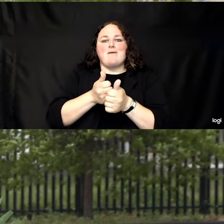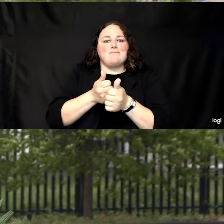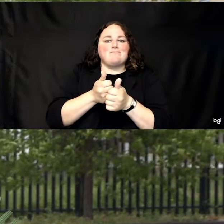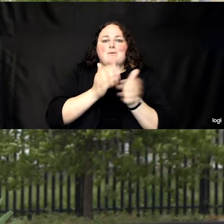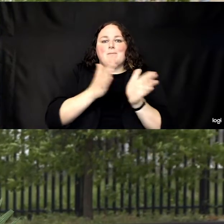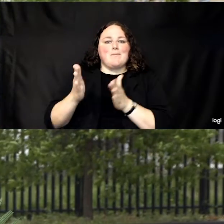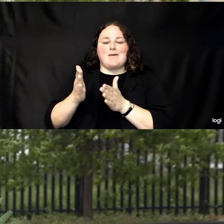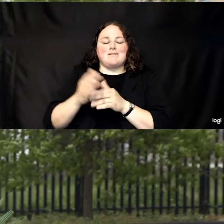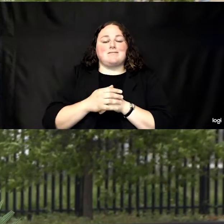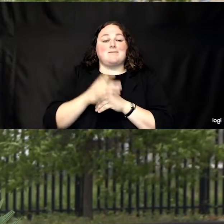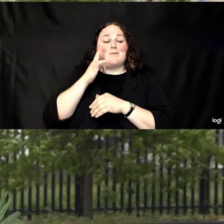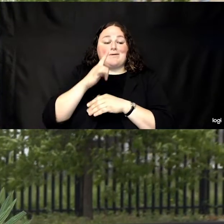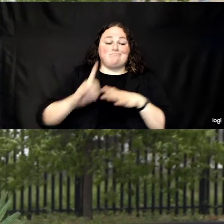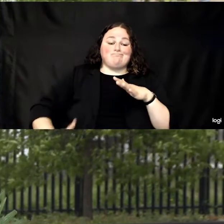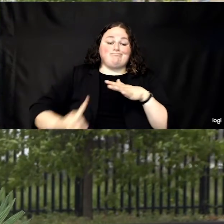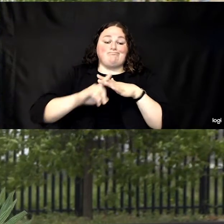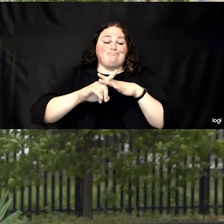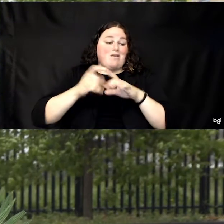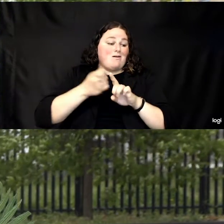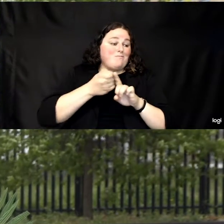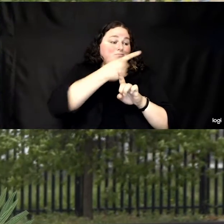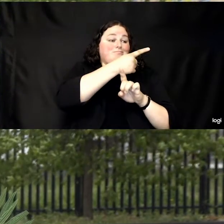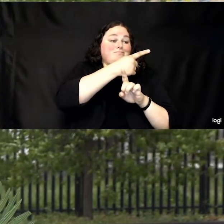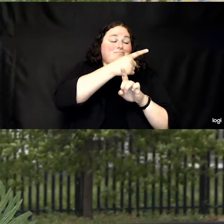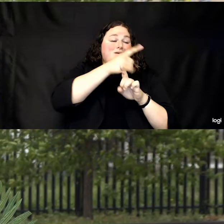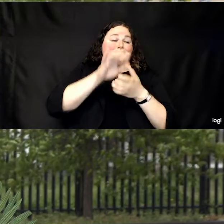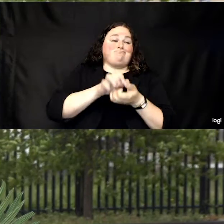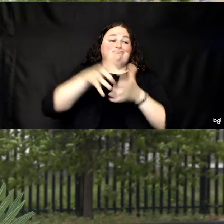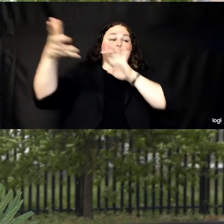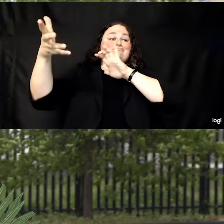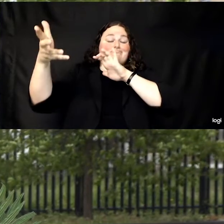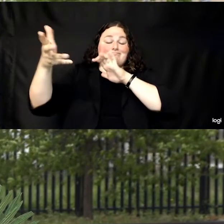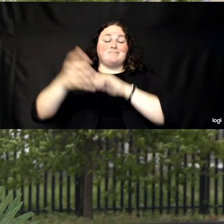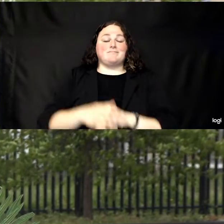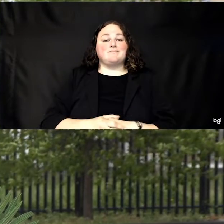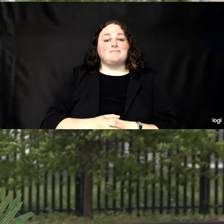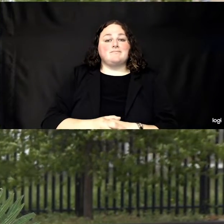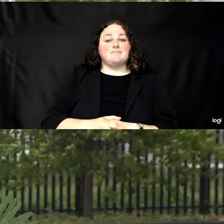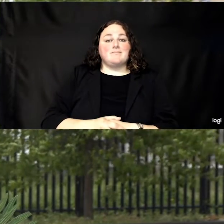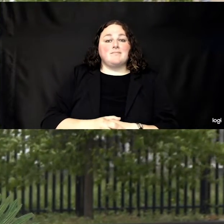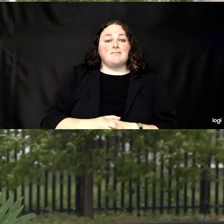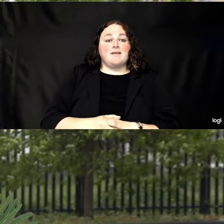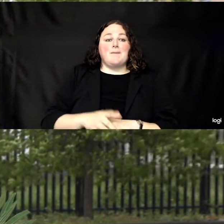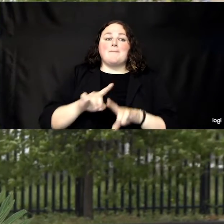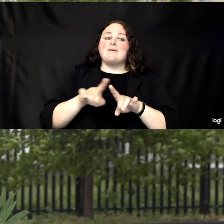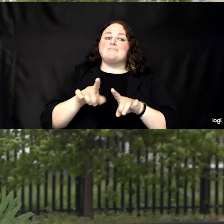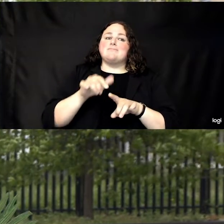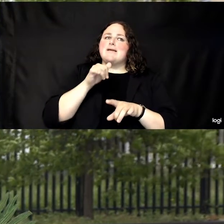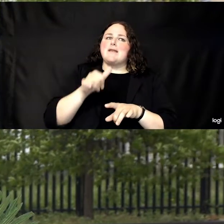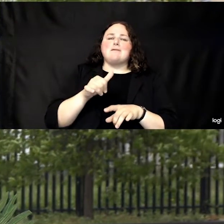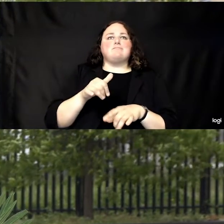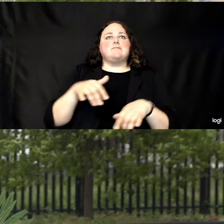many curveballs thrown at us, disrupting and sometimes even destroying our path. Nevertheless, we must not let it get